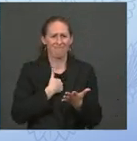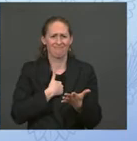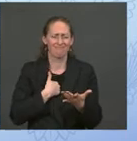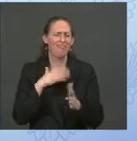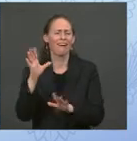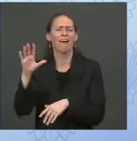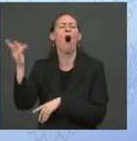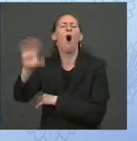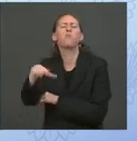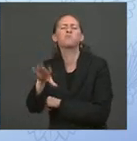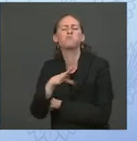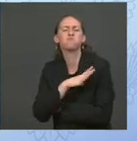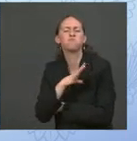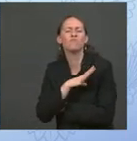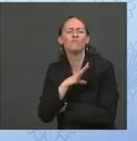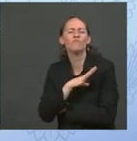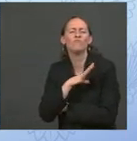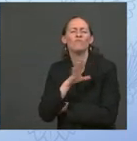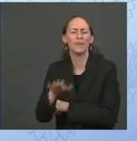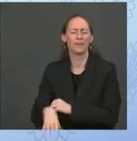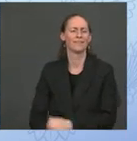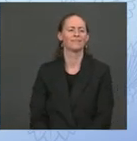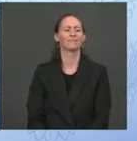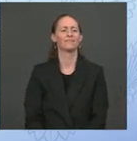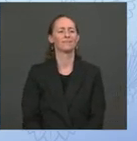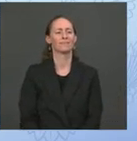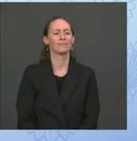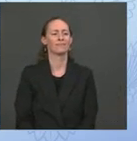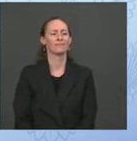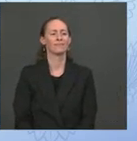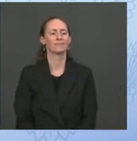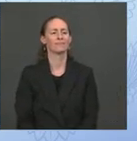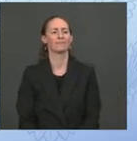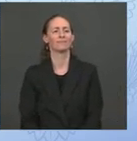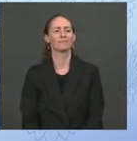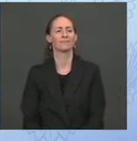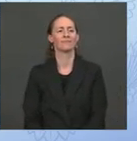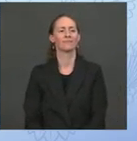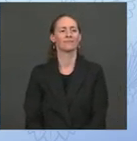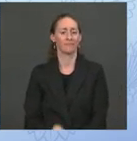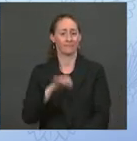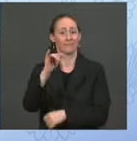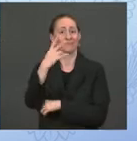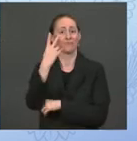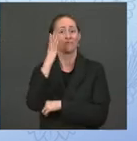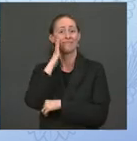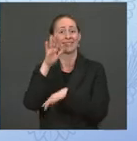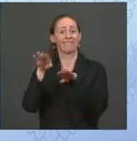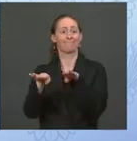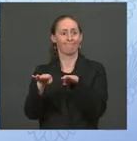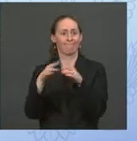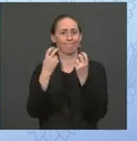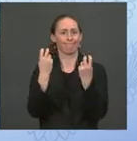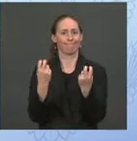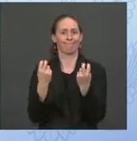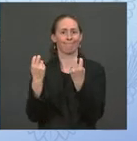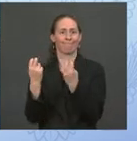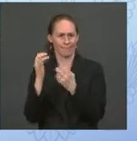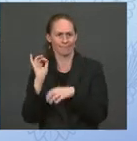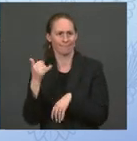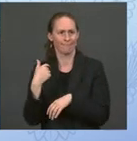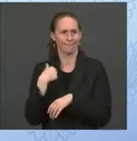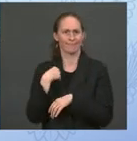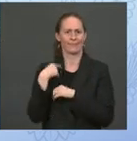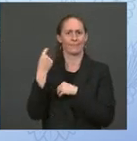of them, each on the end of each of the two beds that were facing me. And I'm against the desk like this. And this guy,